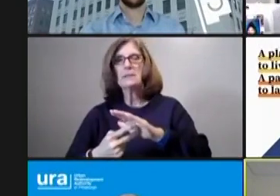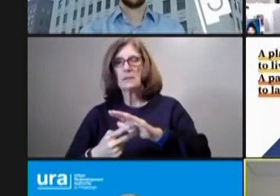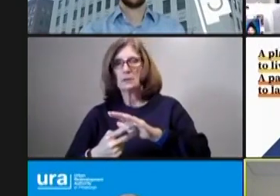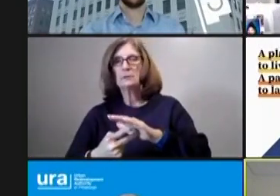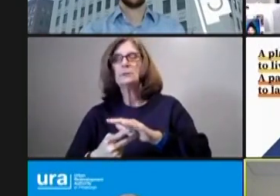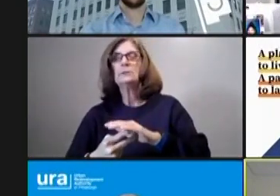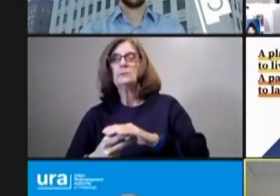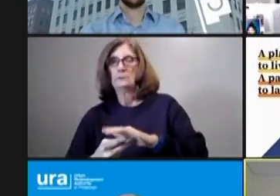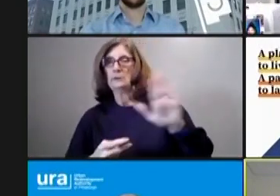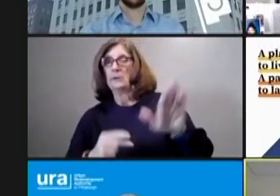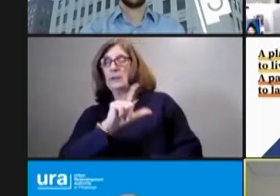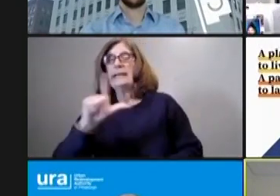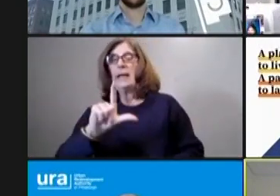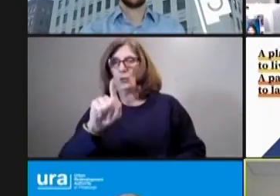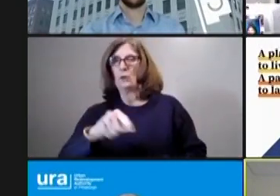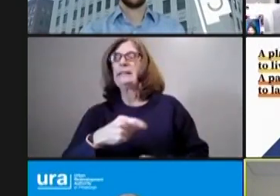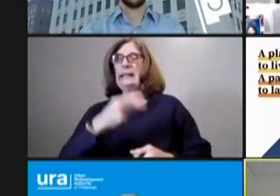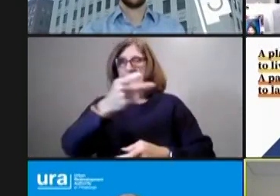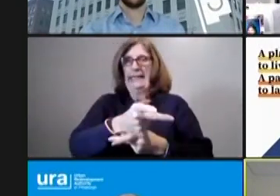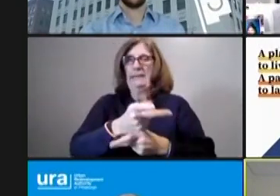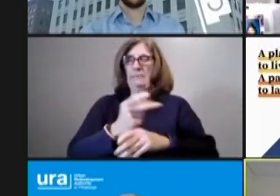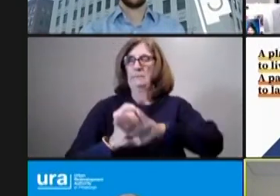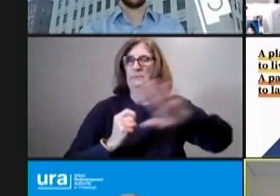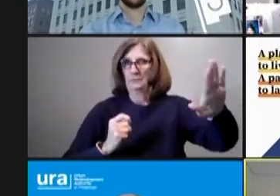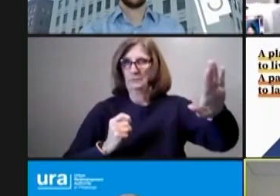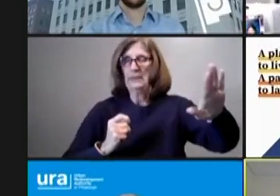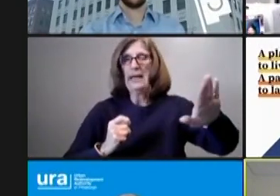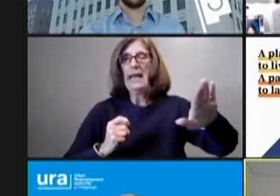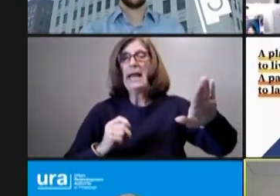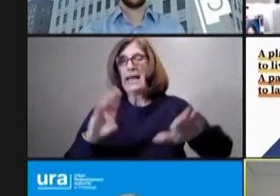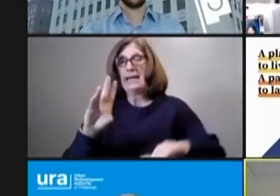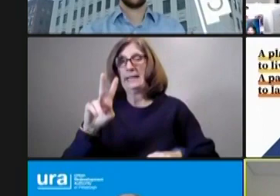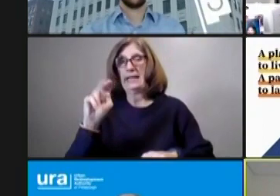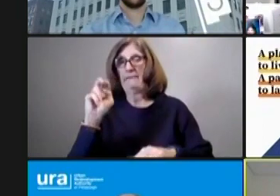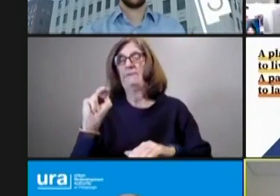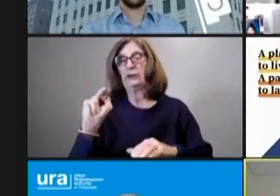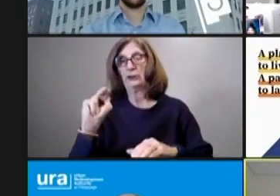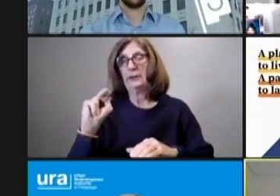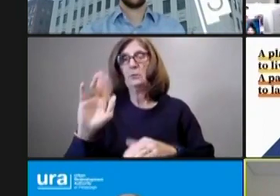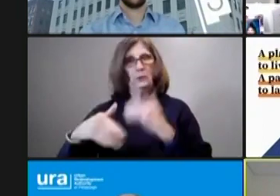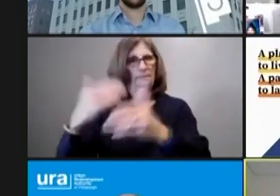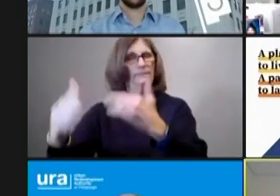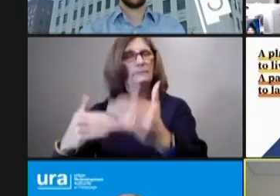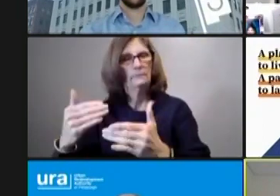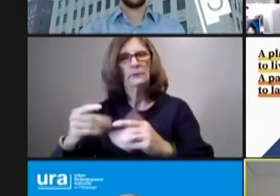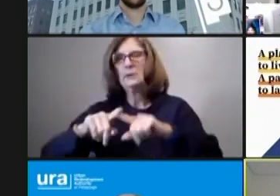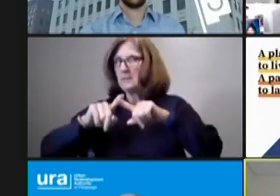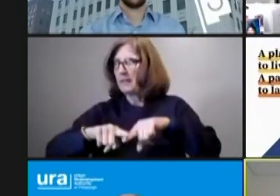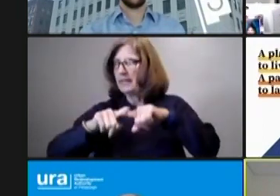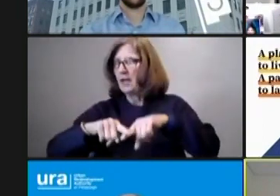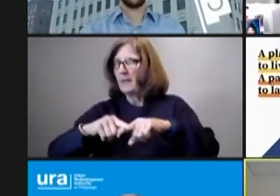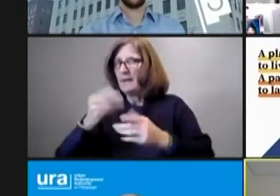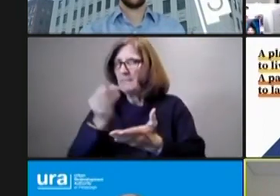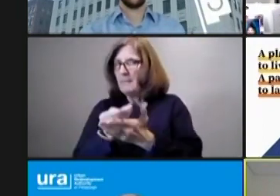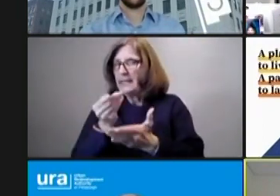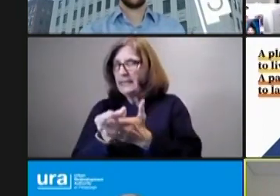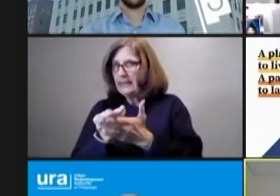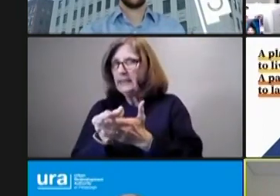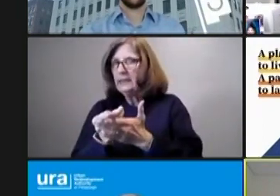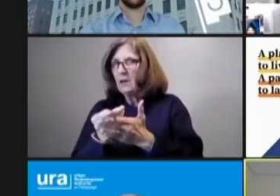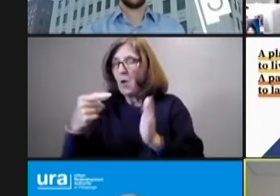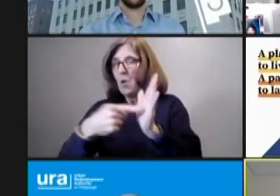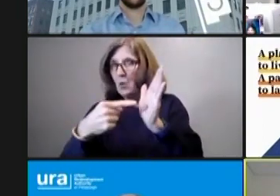your landlord. The eviction will move forward on the matter of how much money's owed, but the lockout will be able to happen more